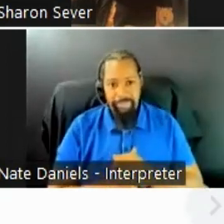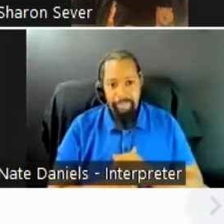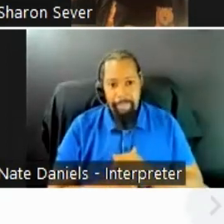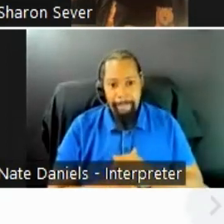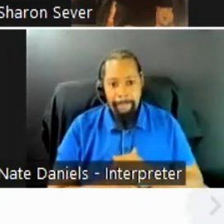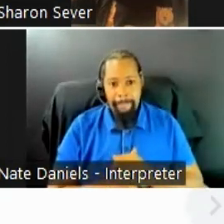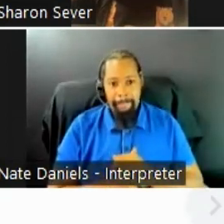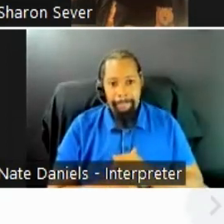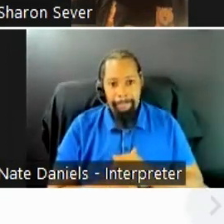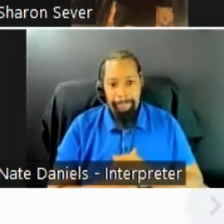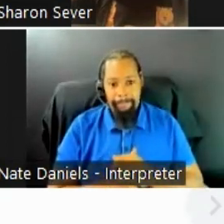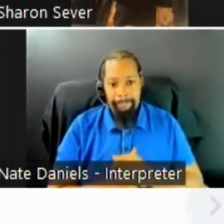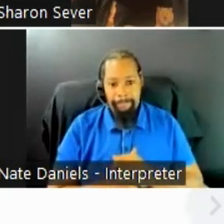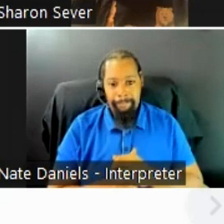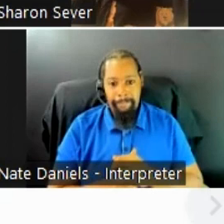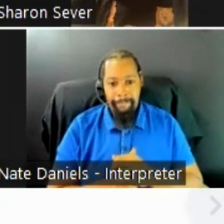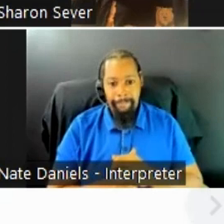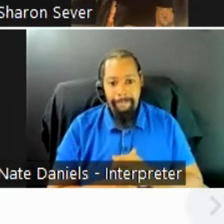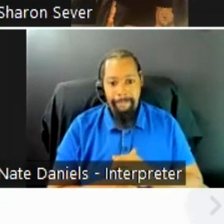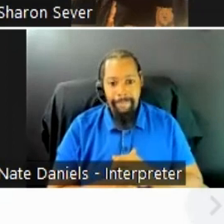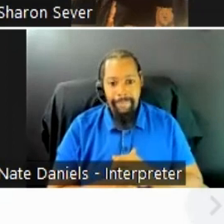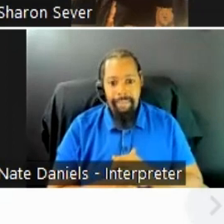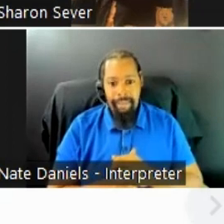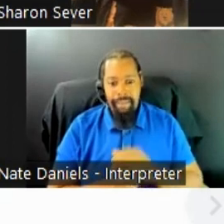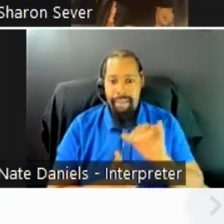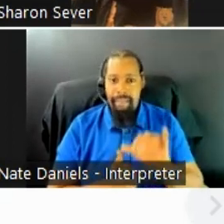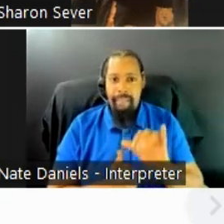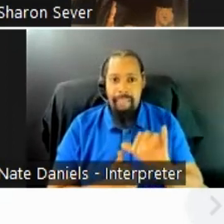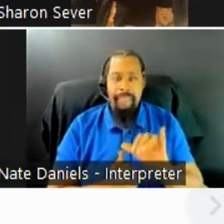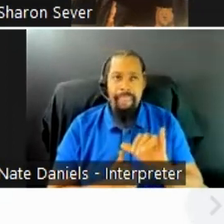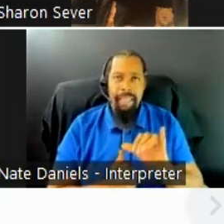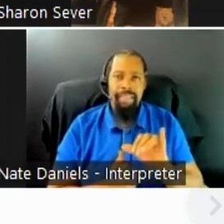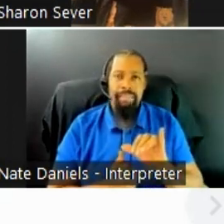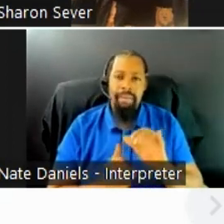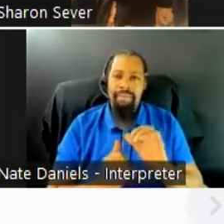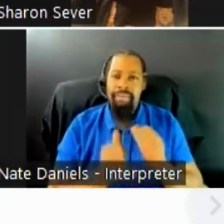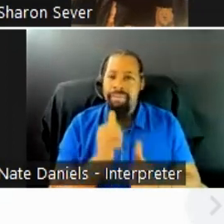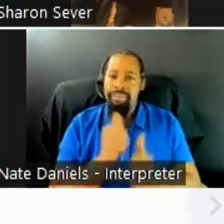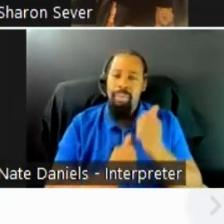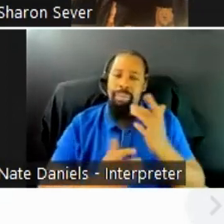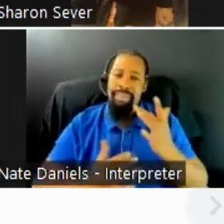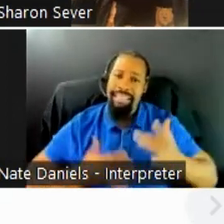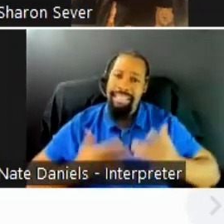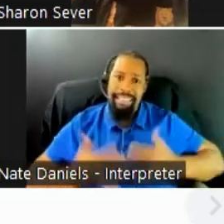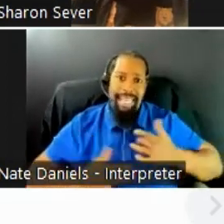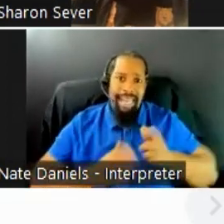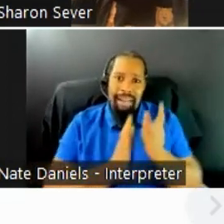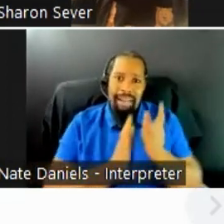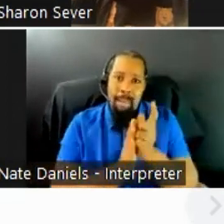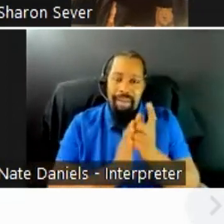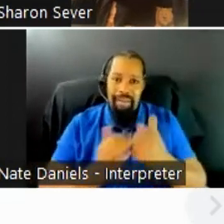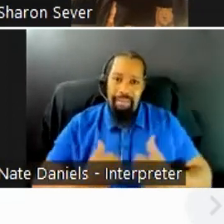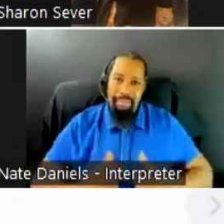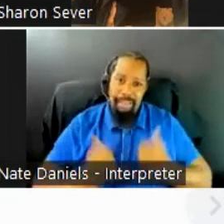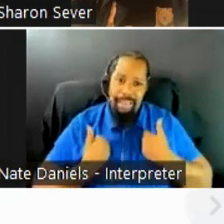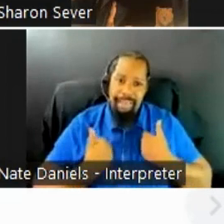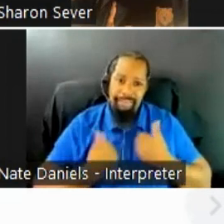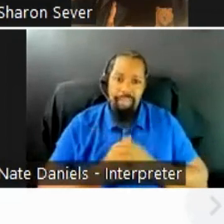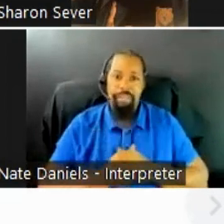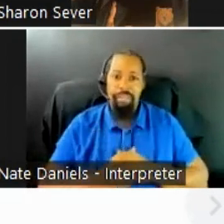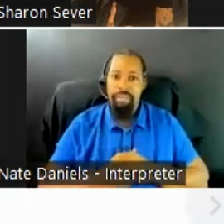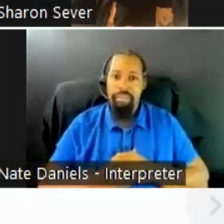That's probably one of the most exciting moments I've had in my life. Tell us what's going on here.